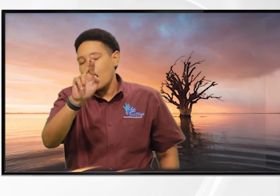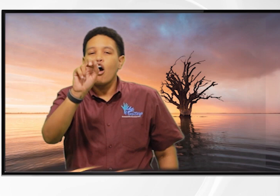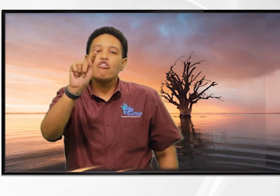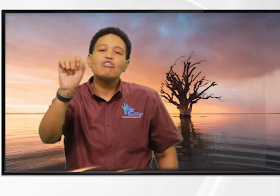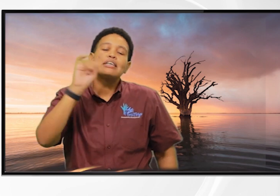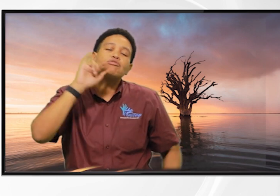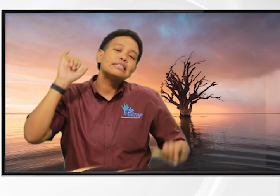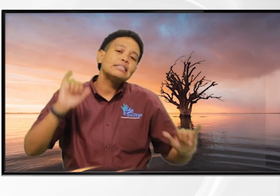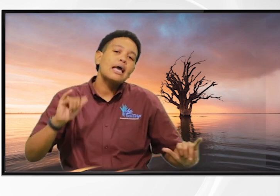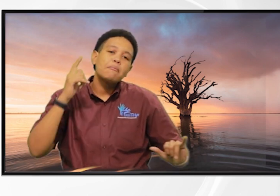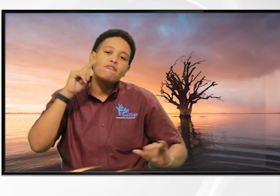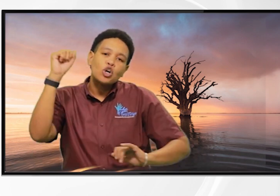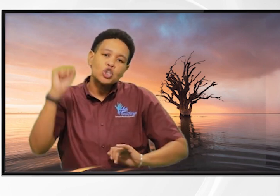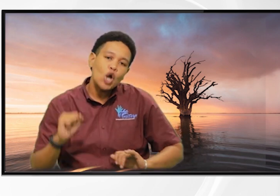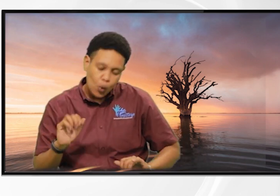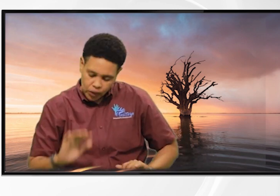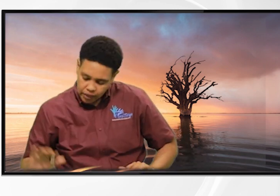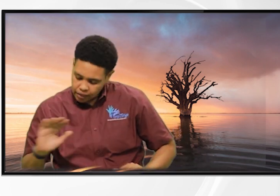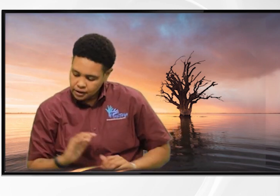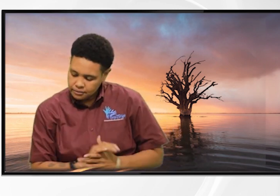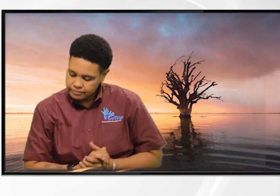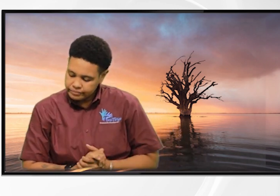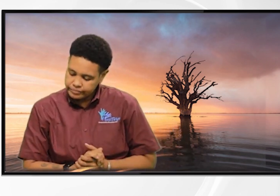are similar for the South Coast.